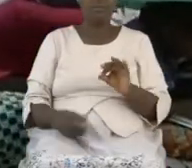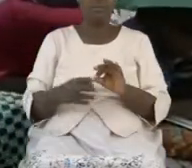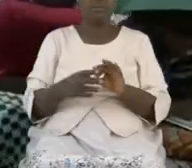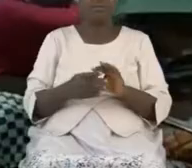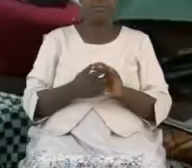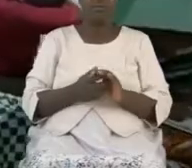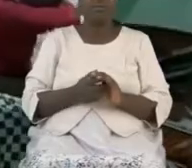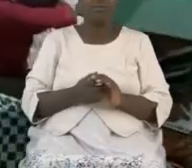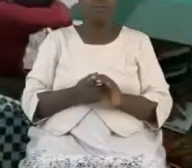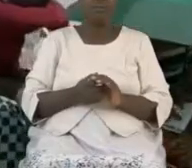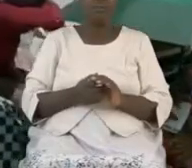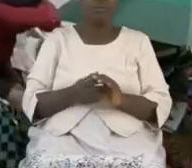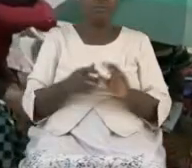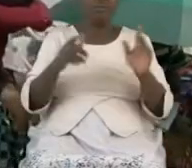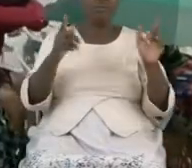Galatians